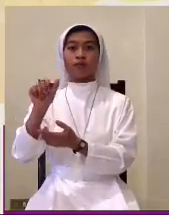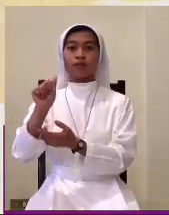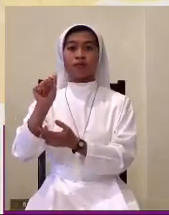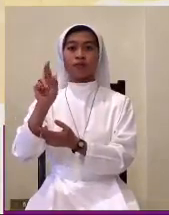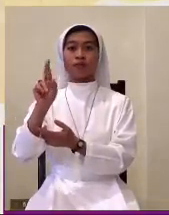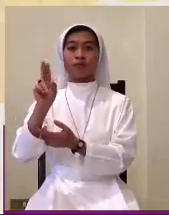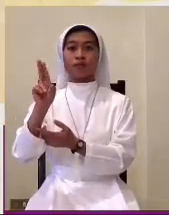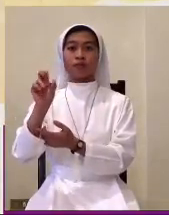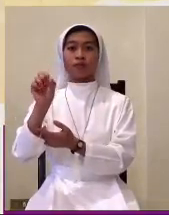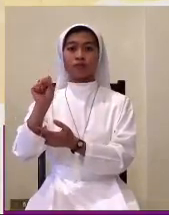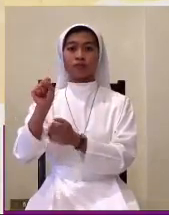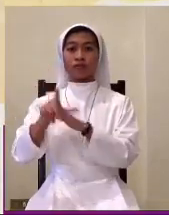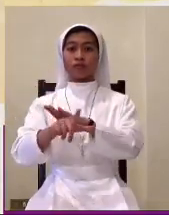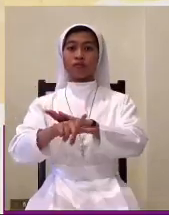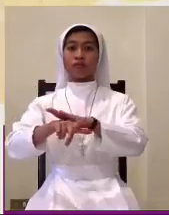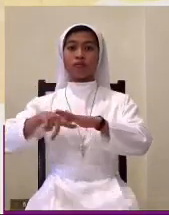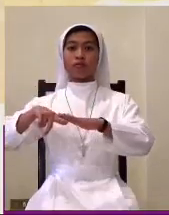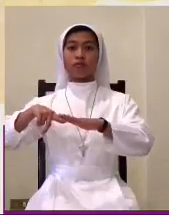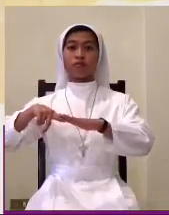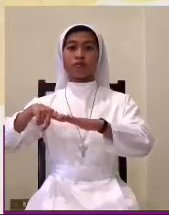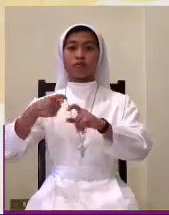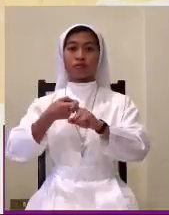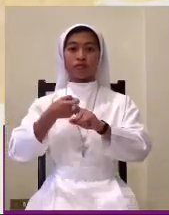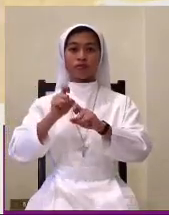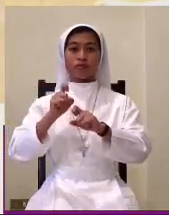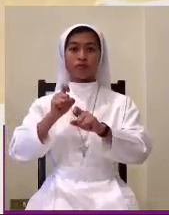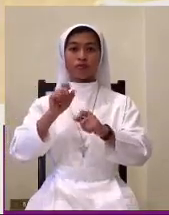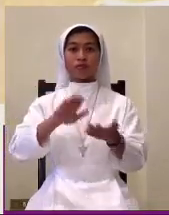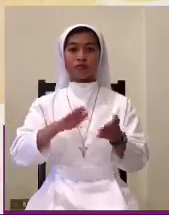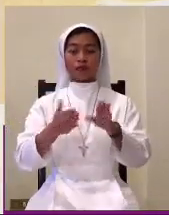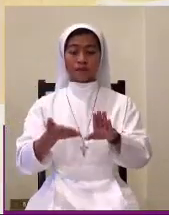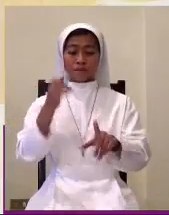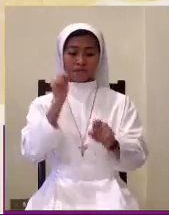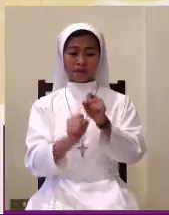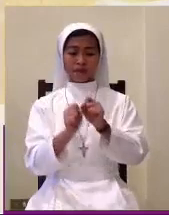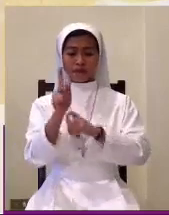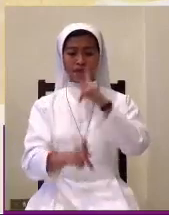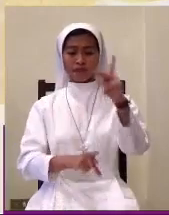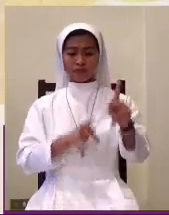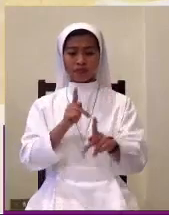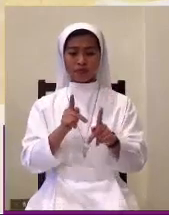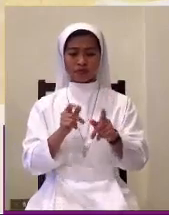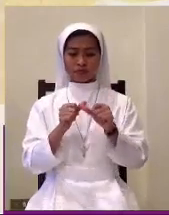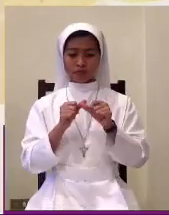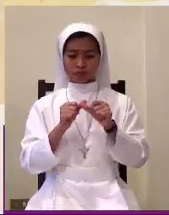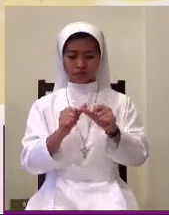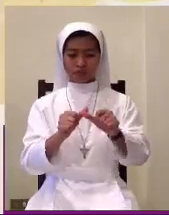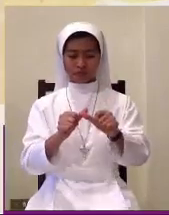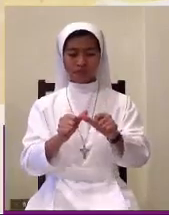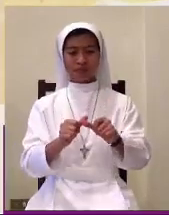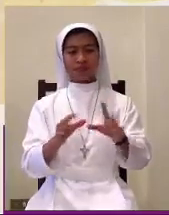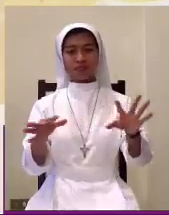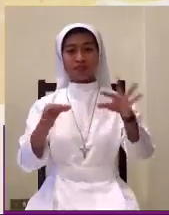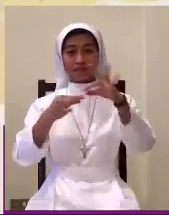it, people are still afraid. People still